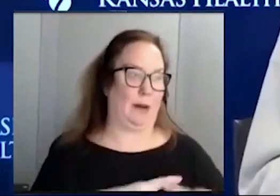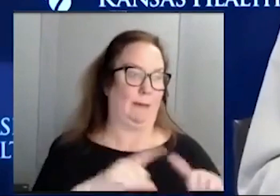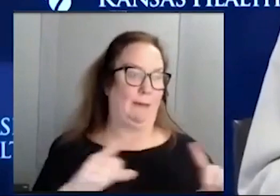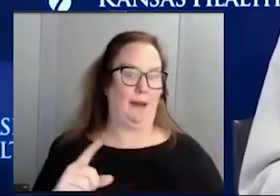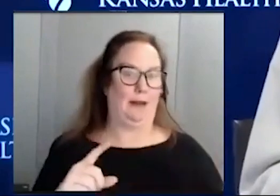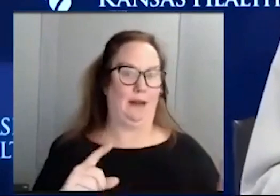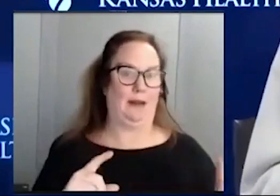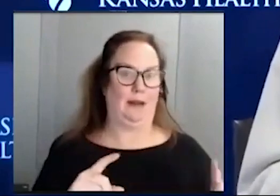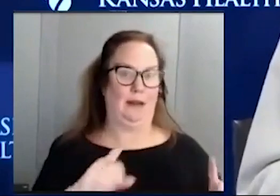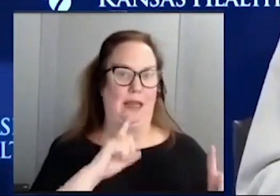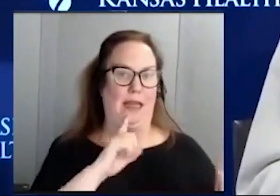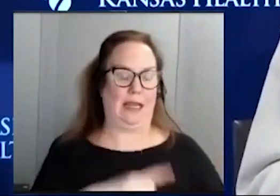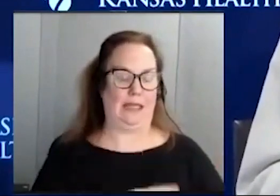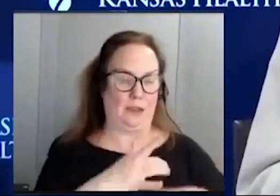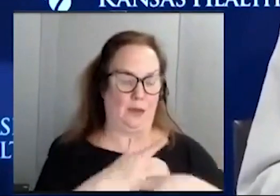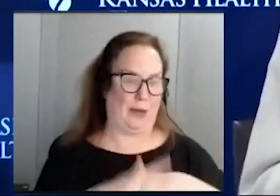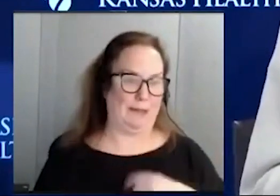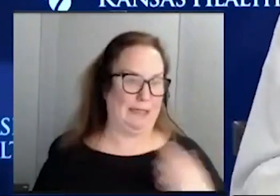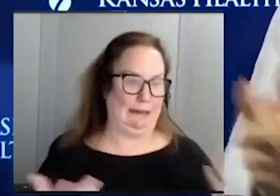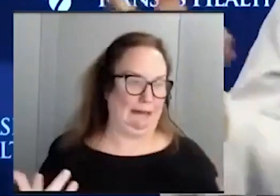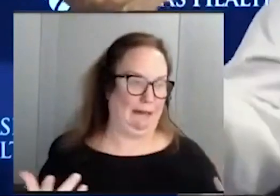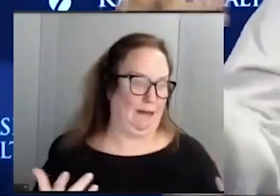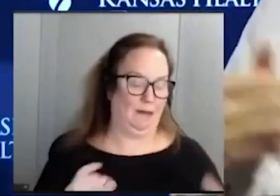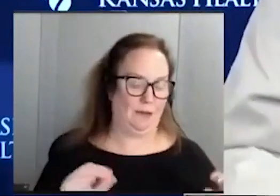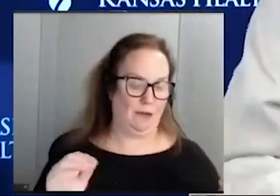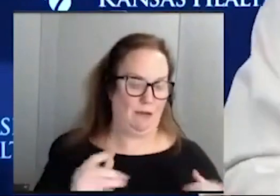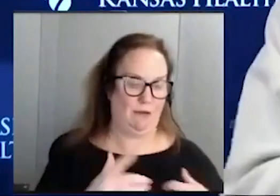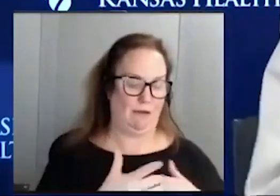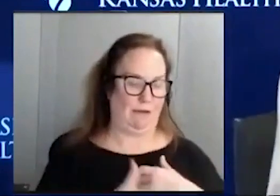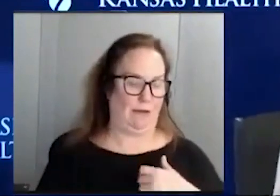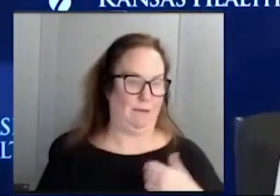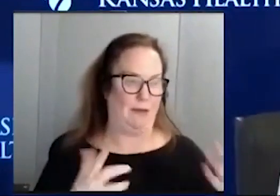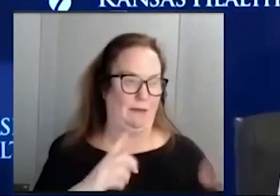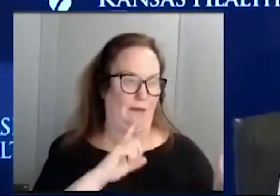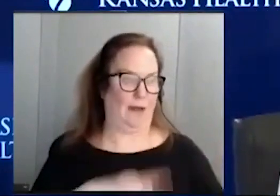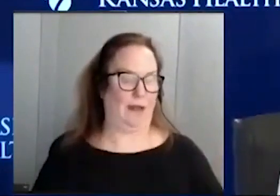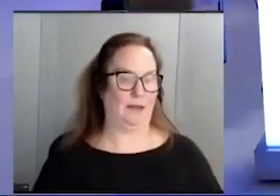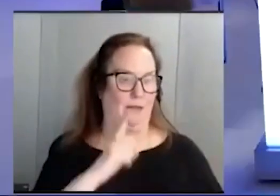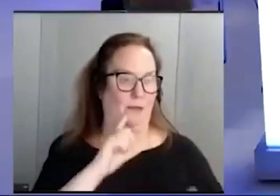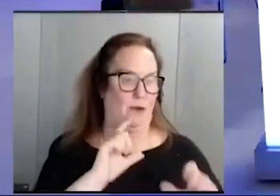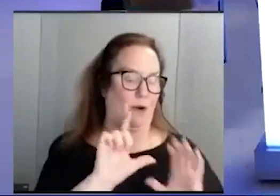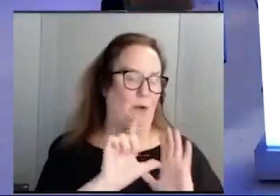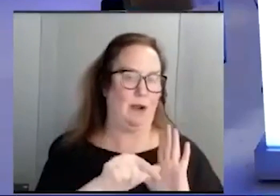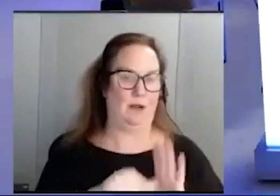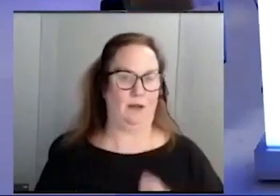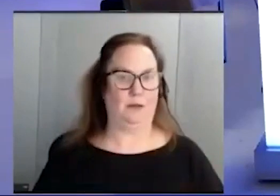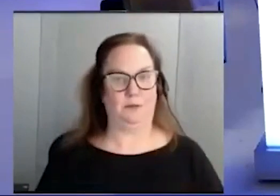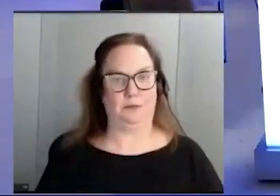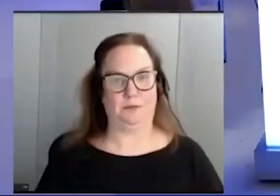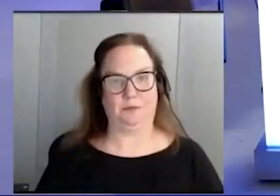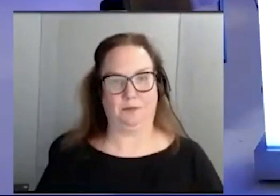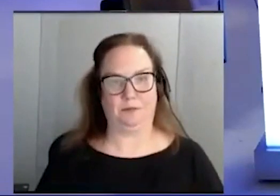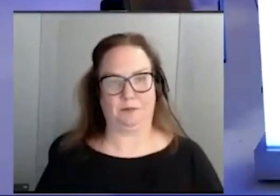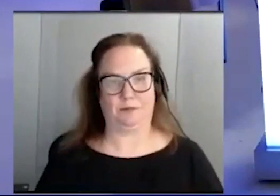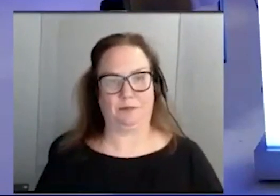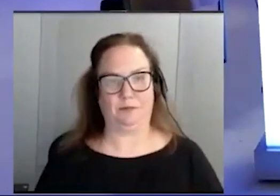answer empty. And that answer empty may be the way for things are for a while. I think it will be a long